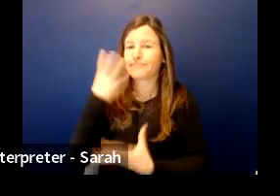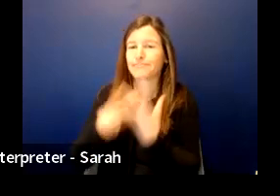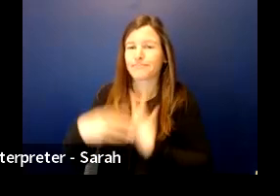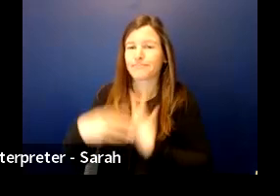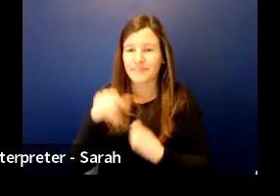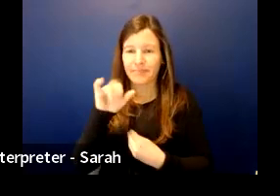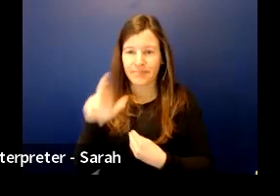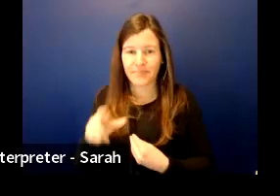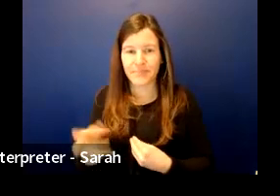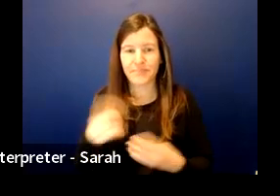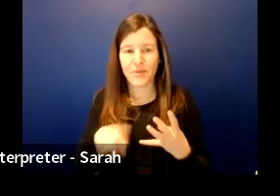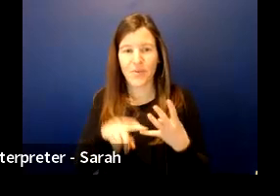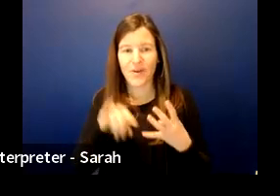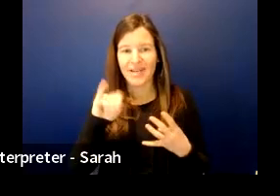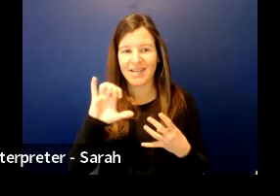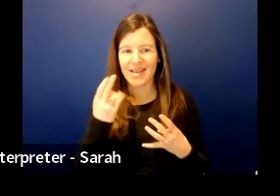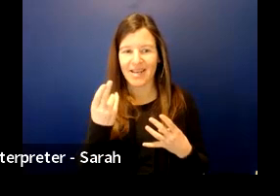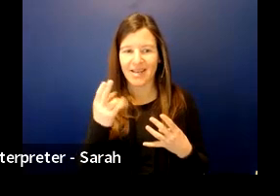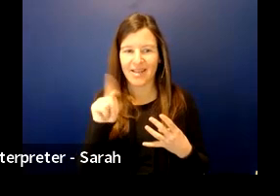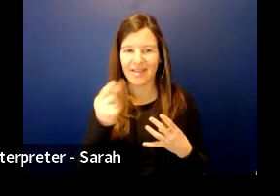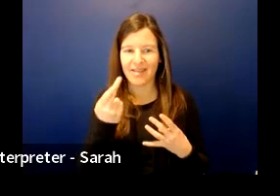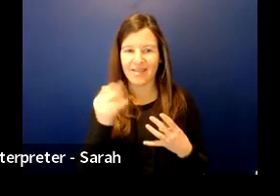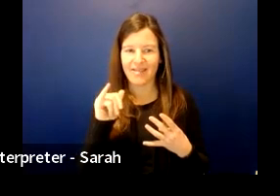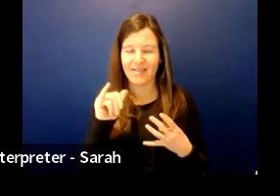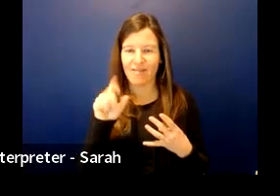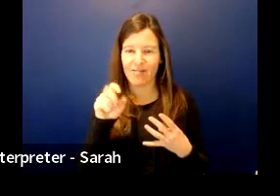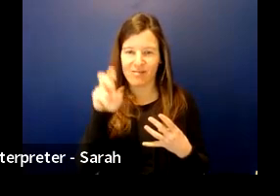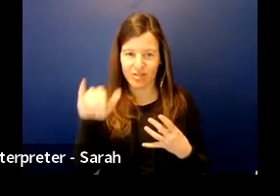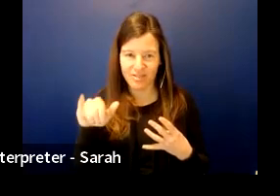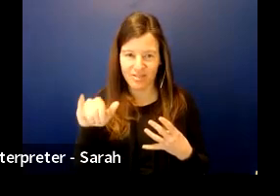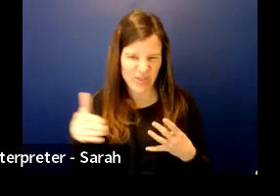ichthyology? That's fish. Oh, there's a hint.